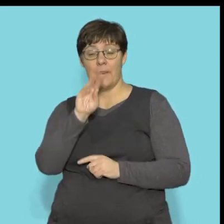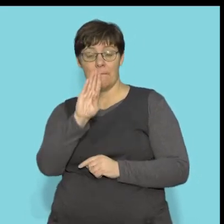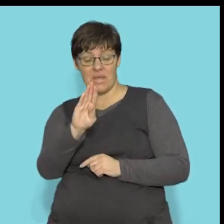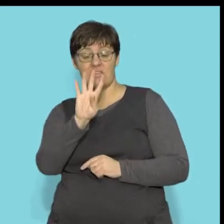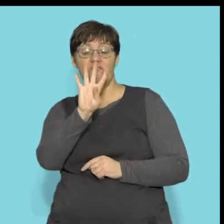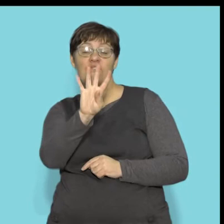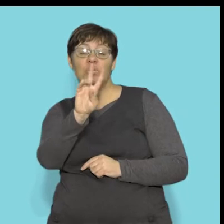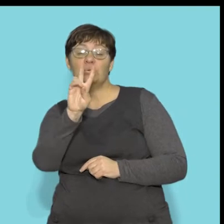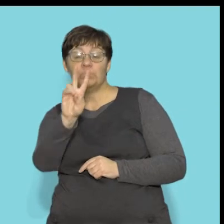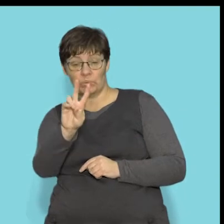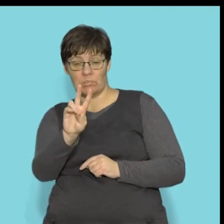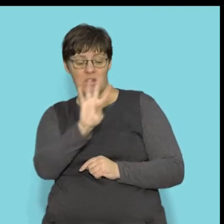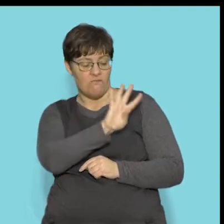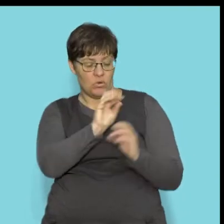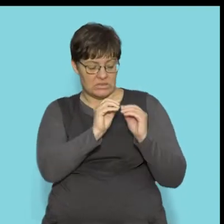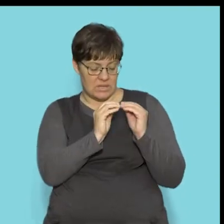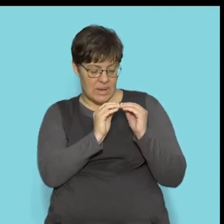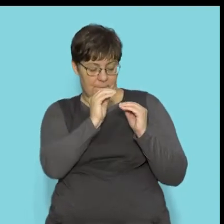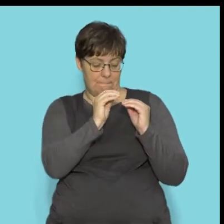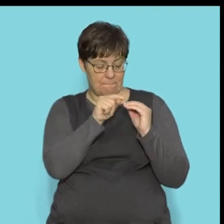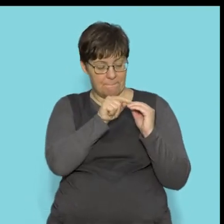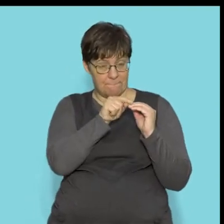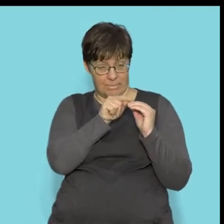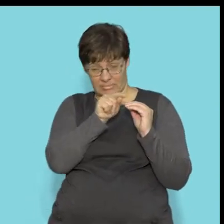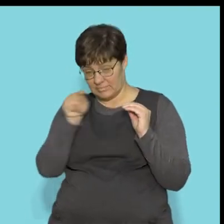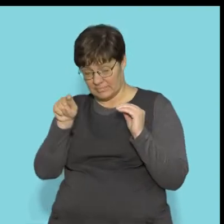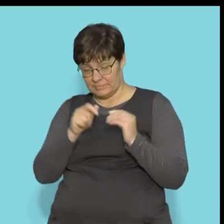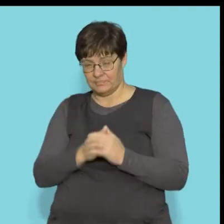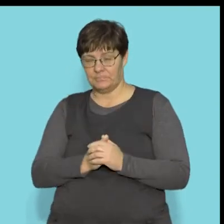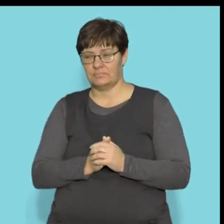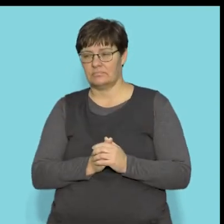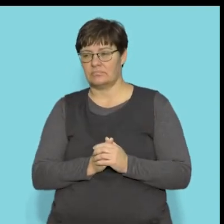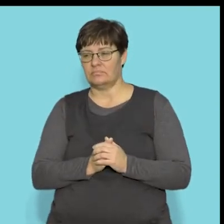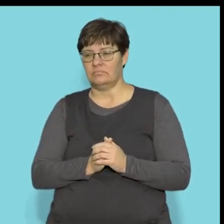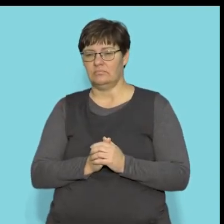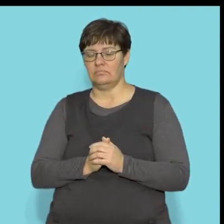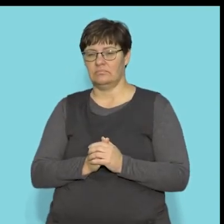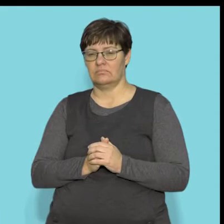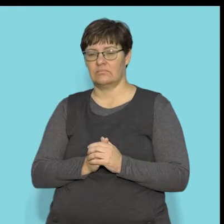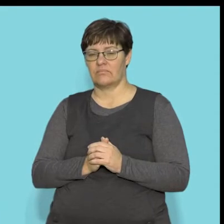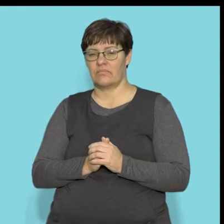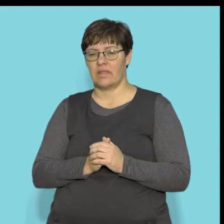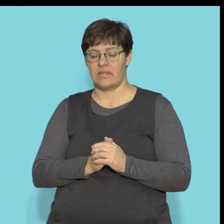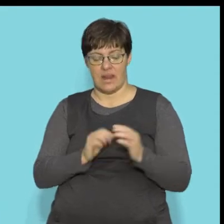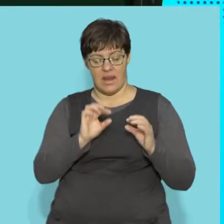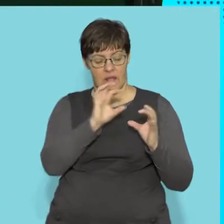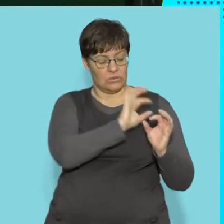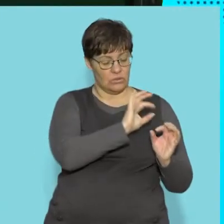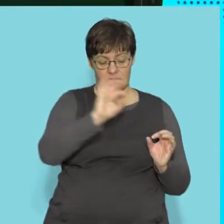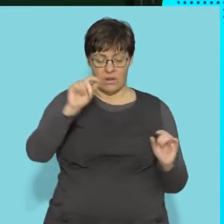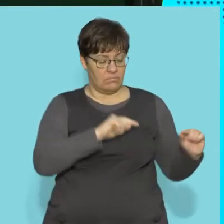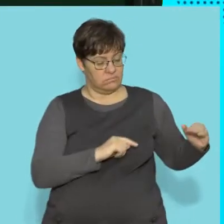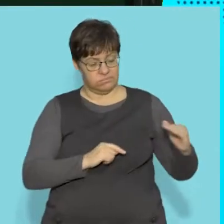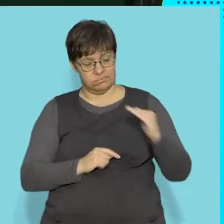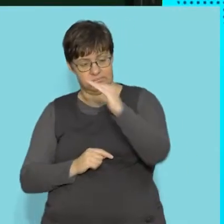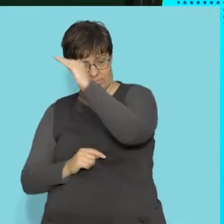B seedling average was 42 millimeters. I would join my lines nice